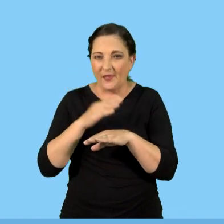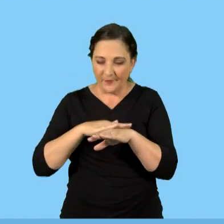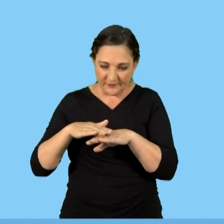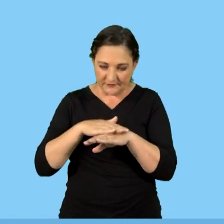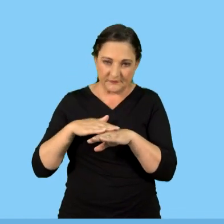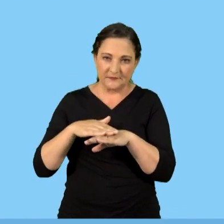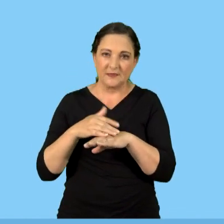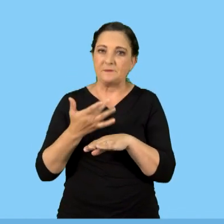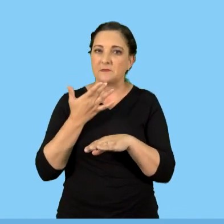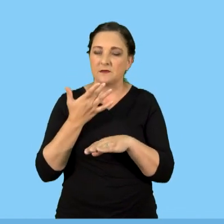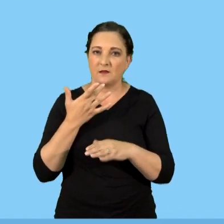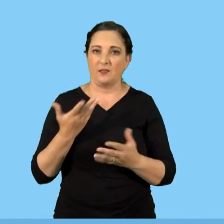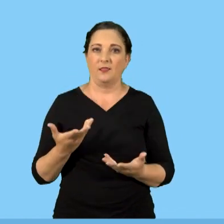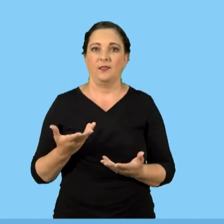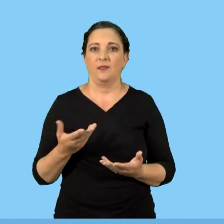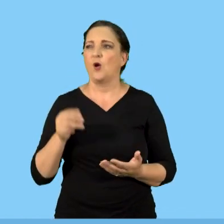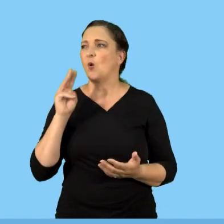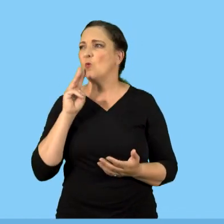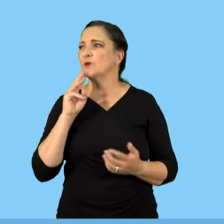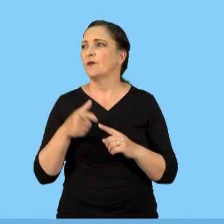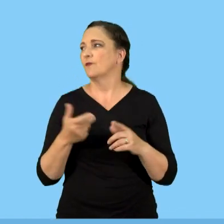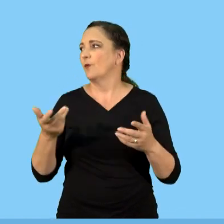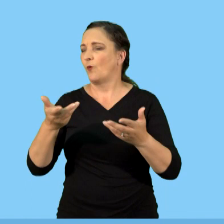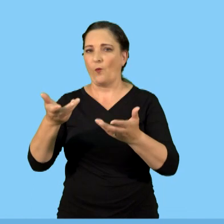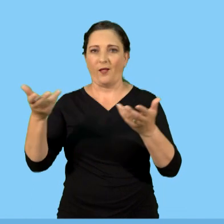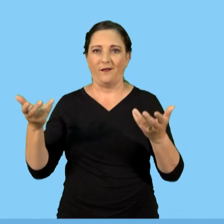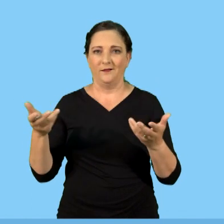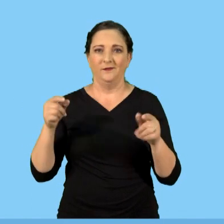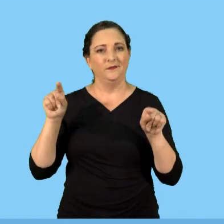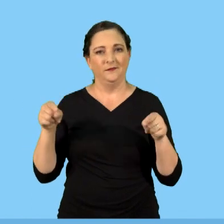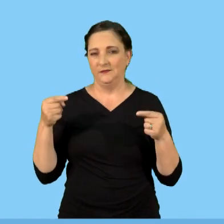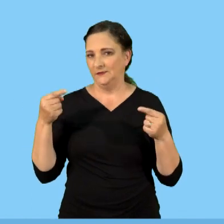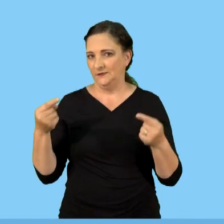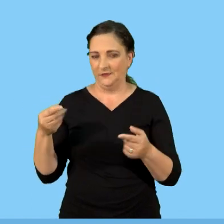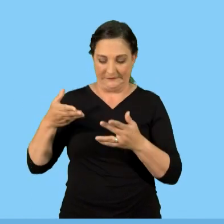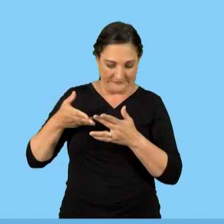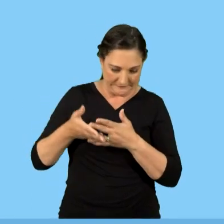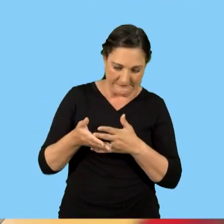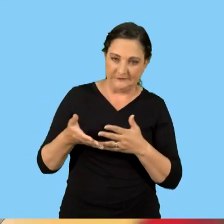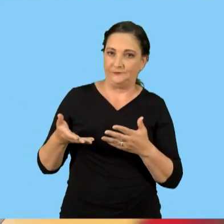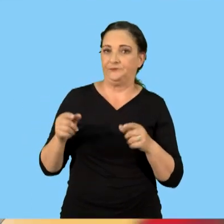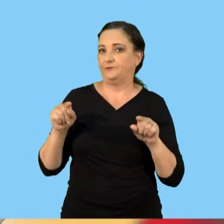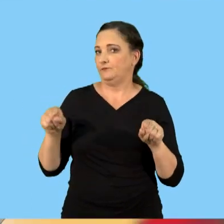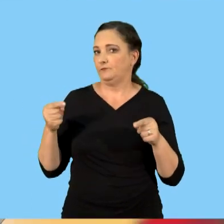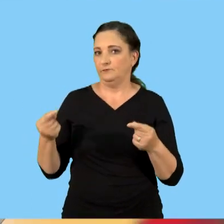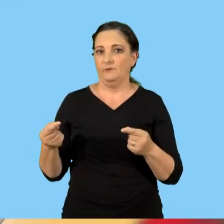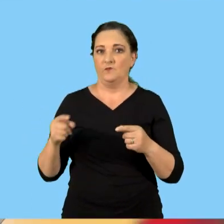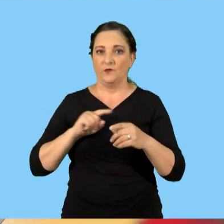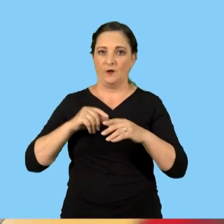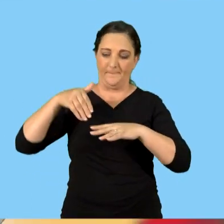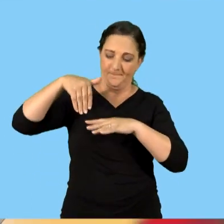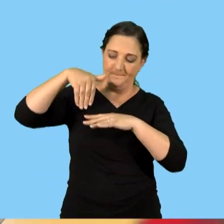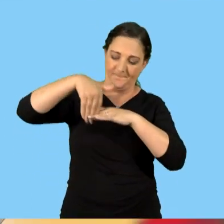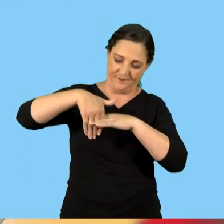put in a thin layer of oil onto our metal, the water coming from wherever it is coming from will not be able to interact with